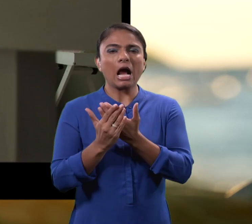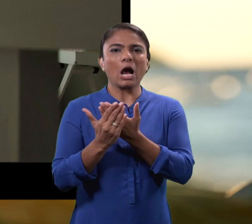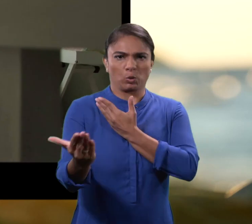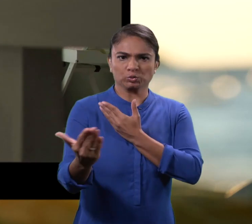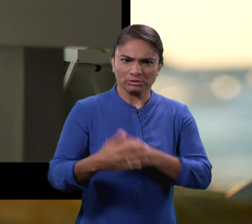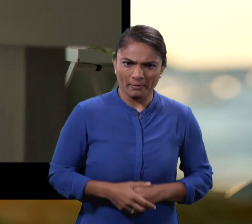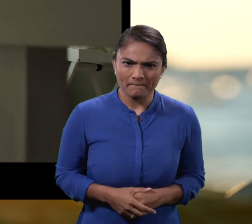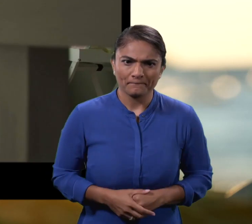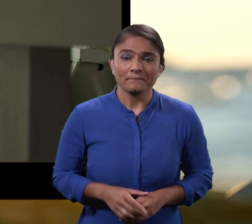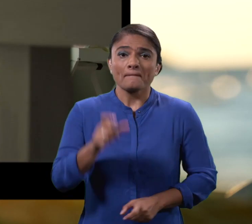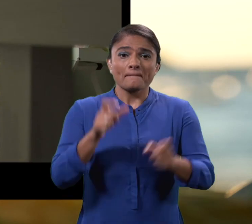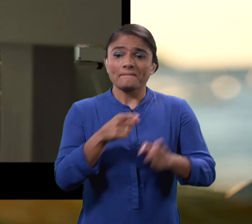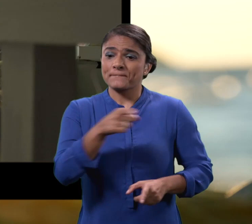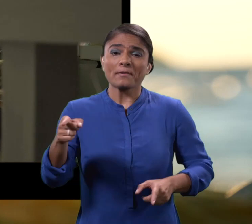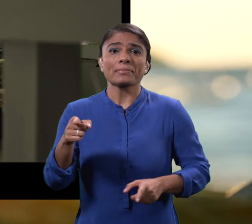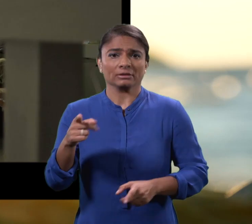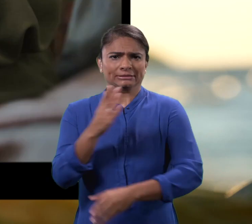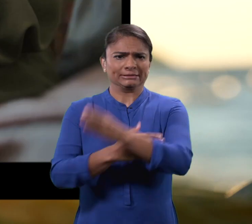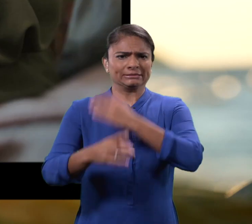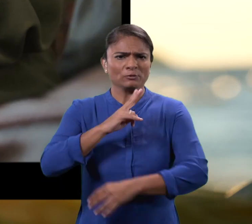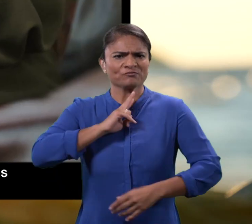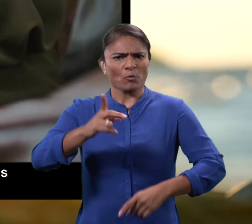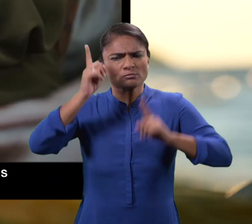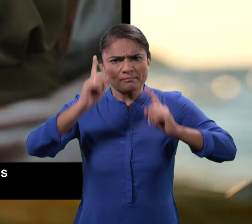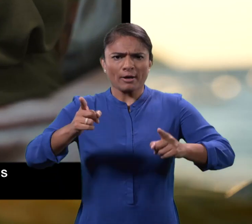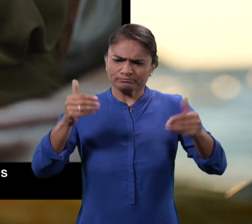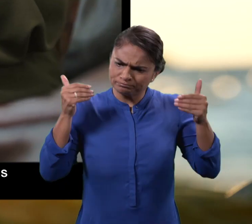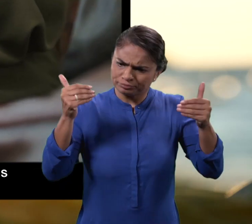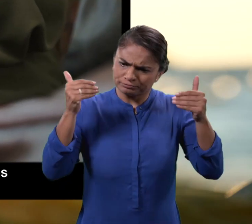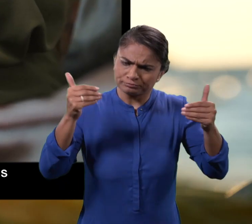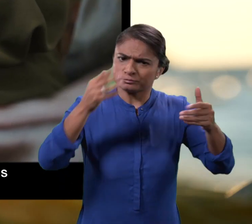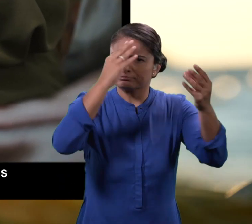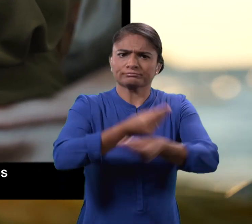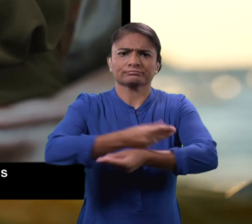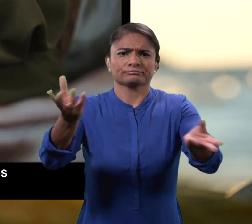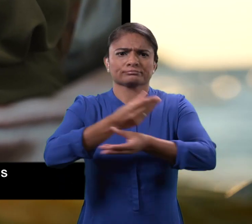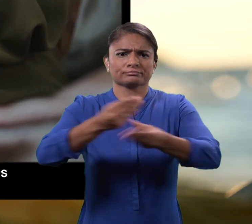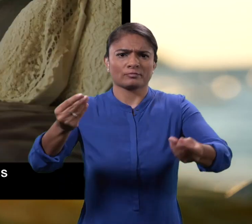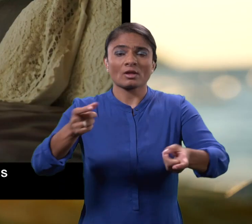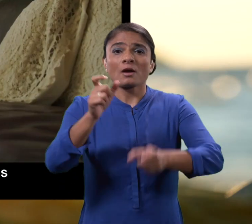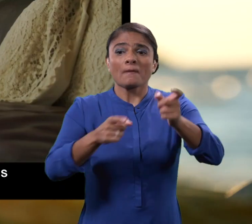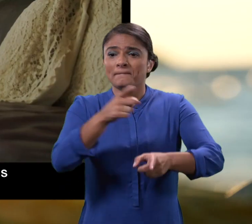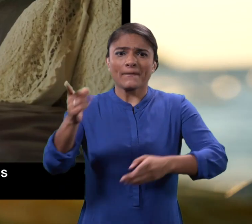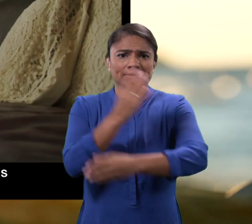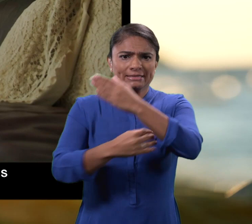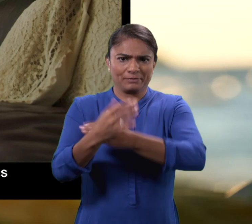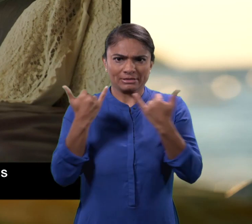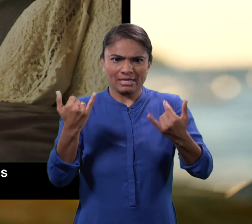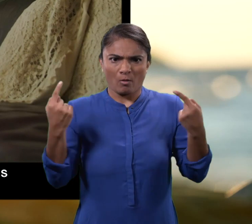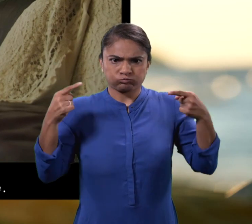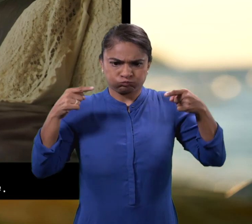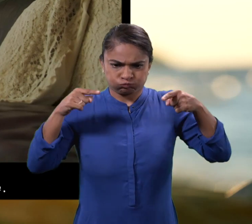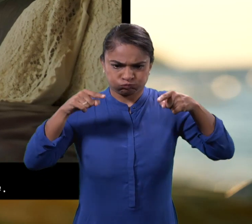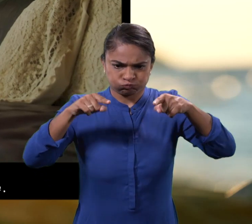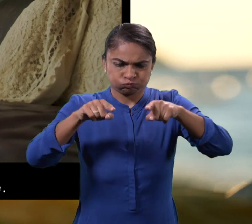voices of persons with disabilities have to be elevated so that shift happens where now persons with disabilities are on the